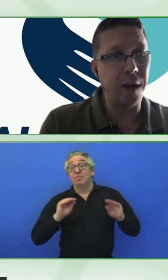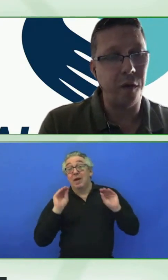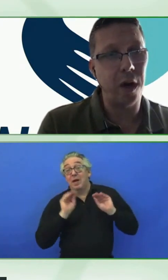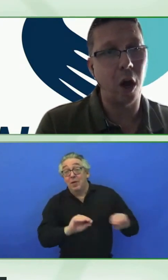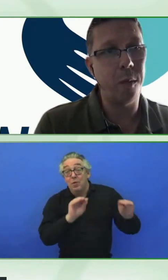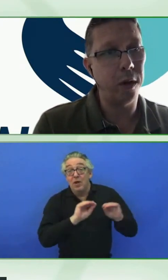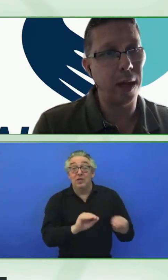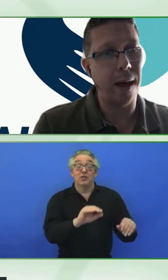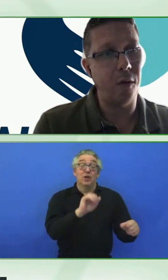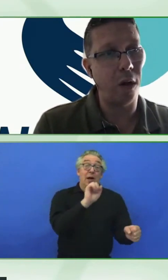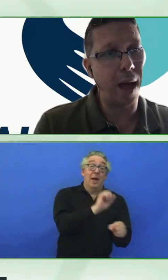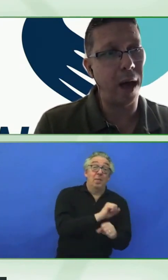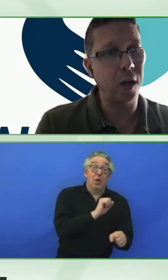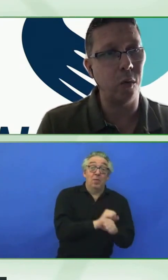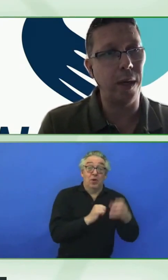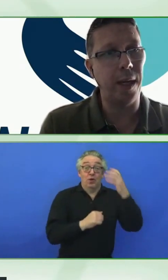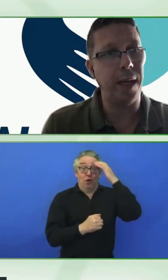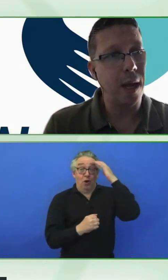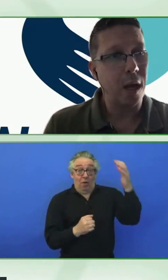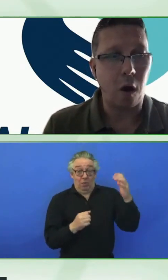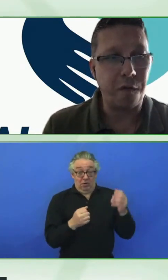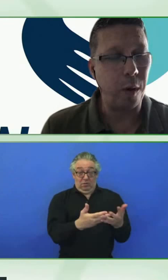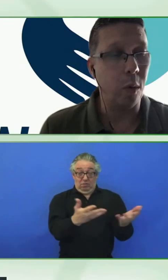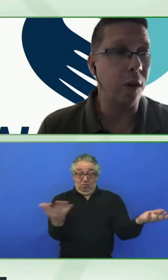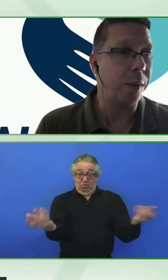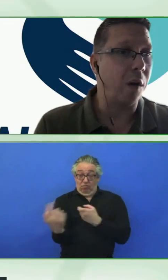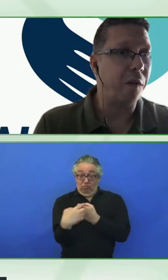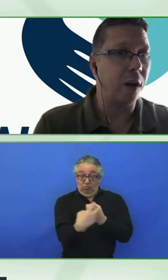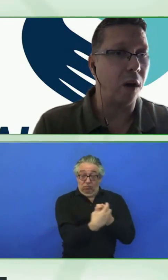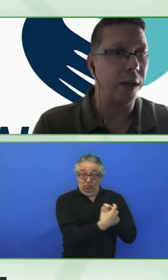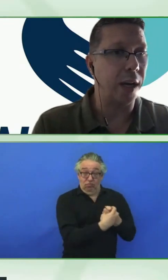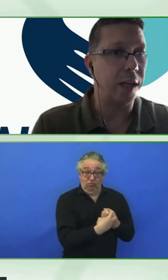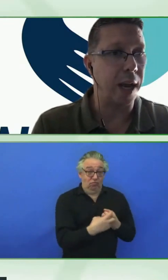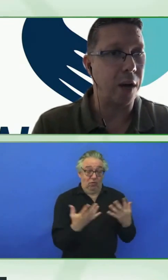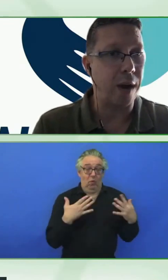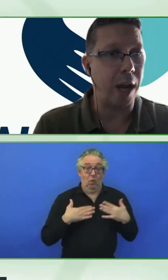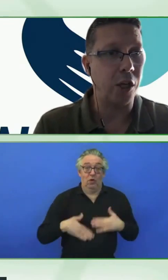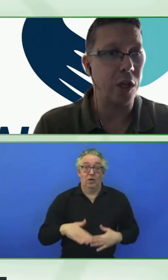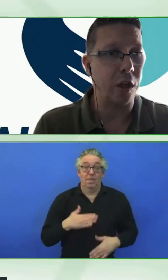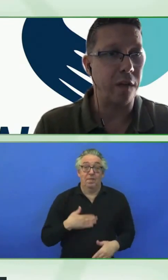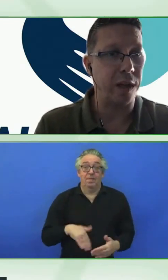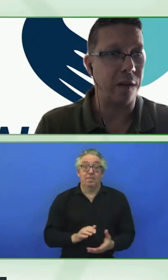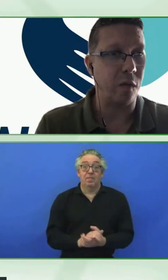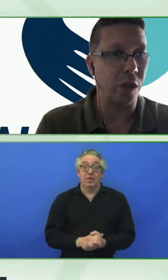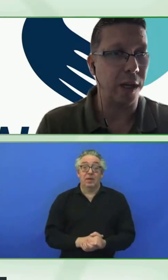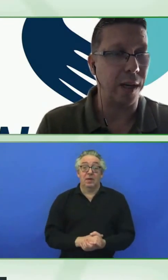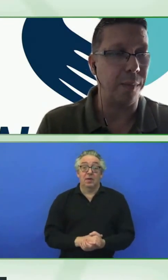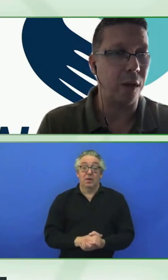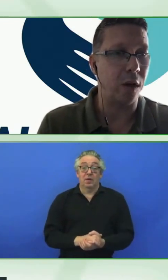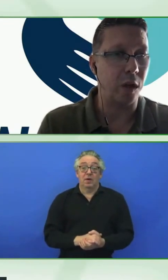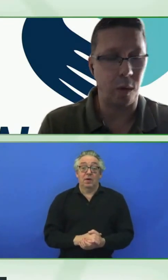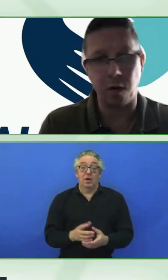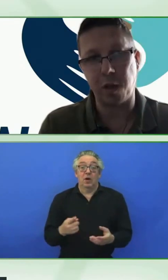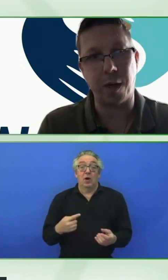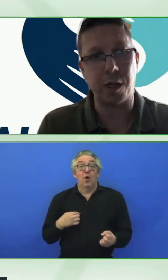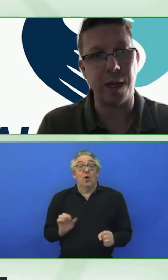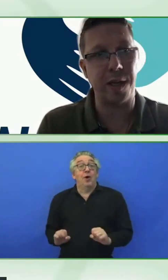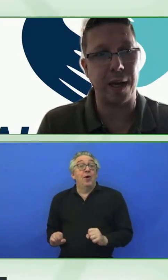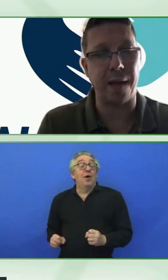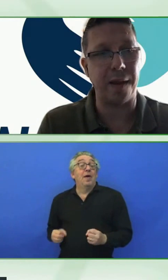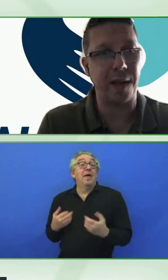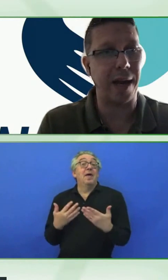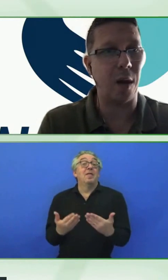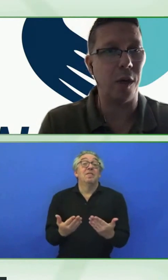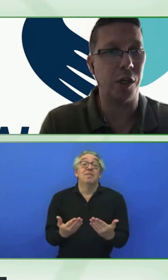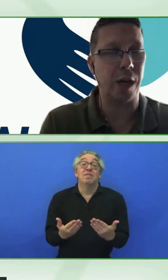We are ready for a global rollout. We will not be offering content creation services, unfortunately, because we are not